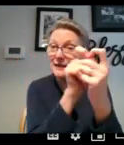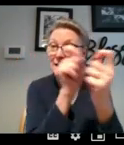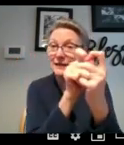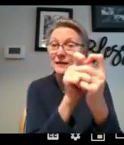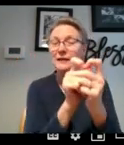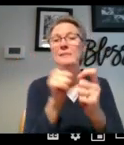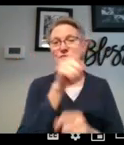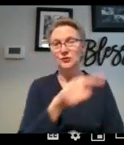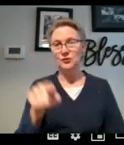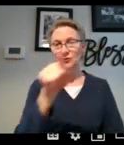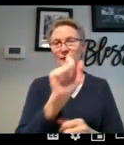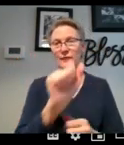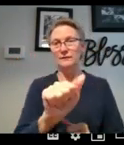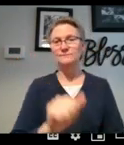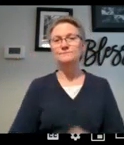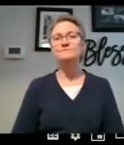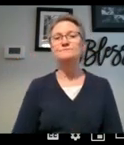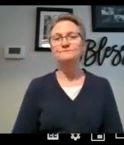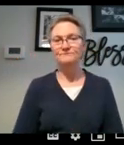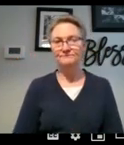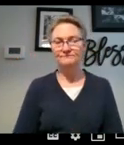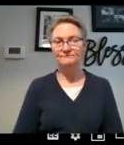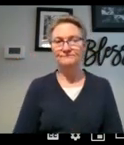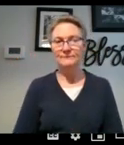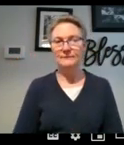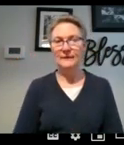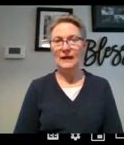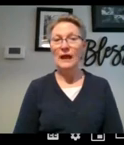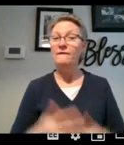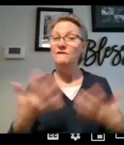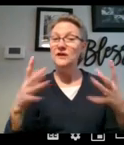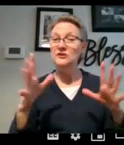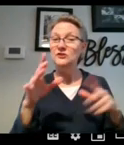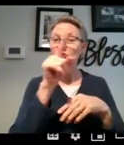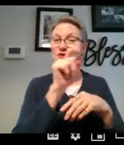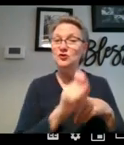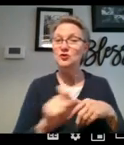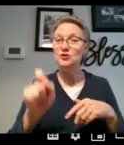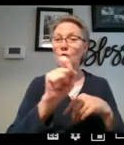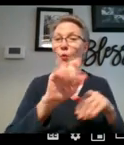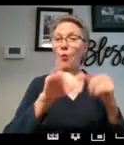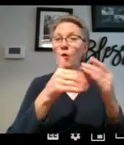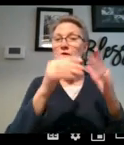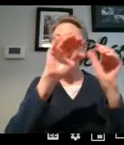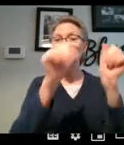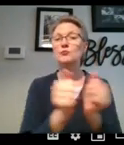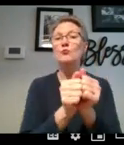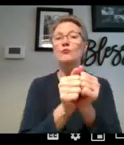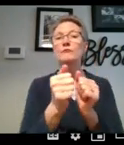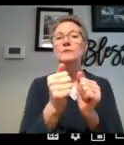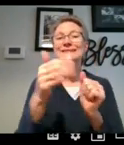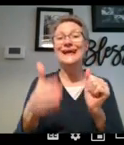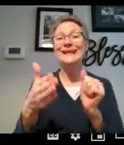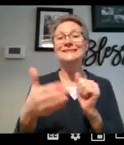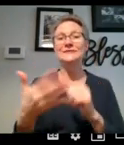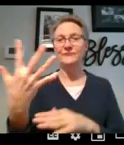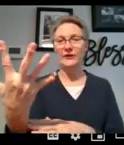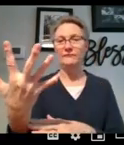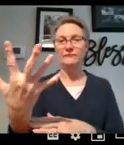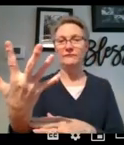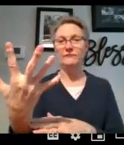one does. So I'm done. I circled my shapes with 5 sides. Question number 2